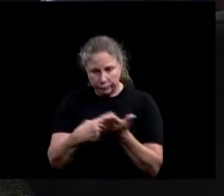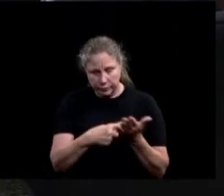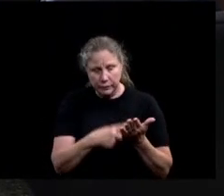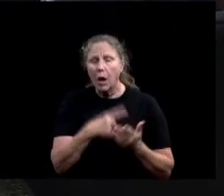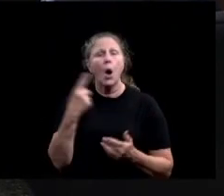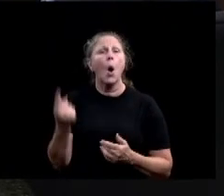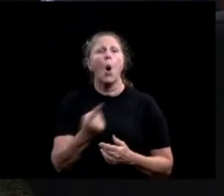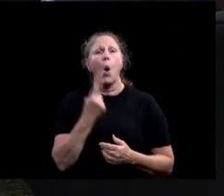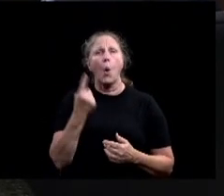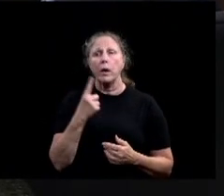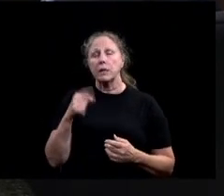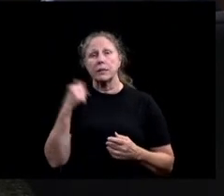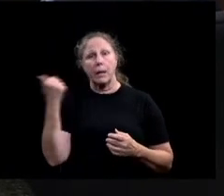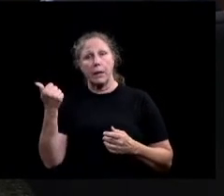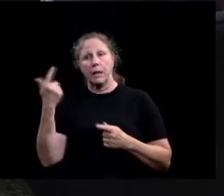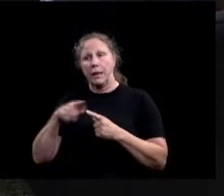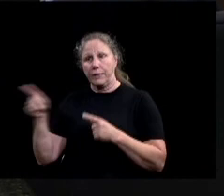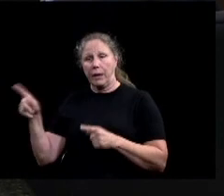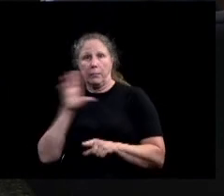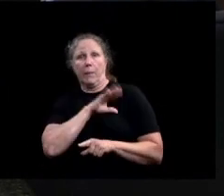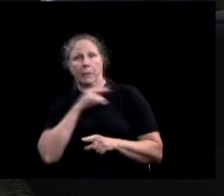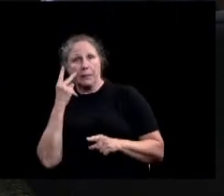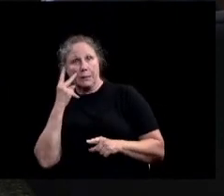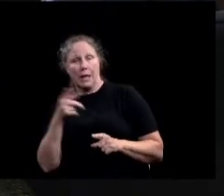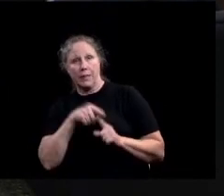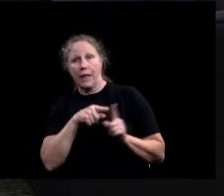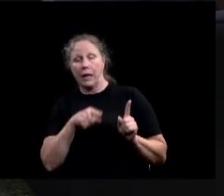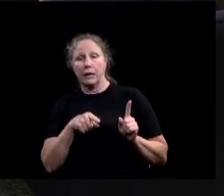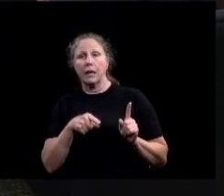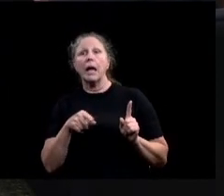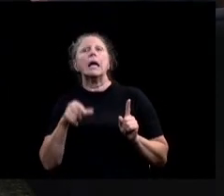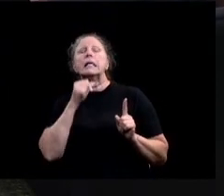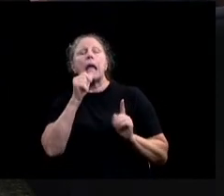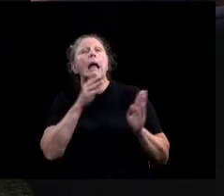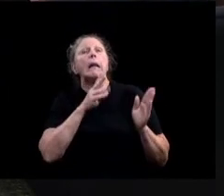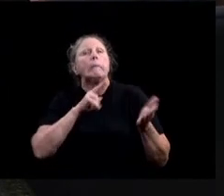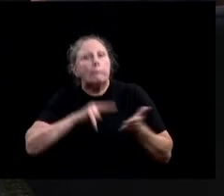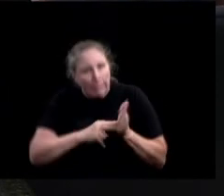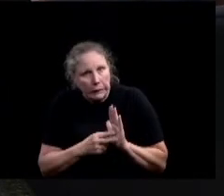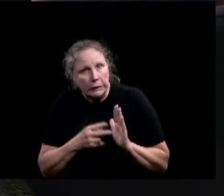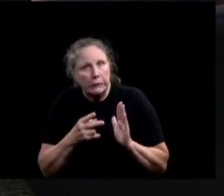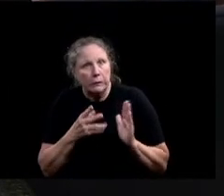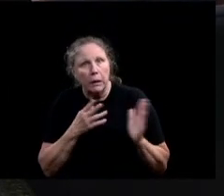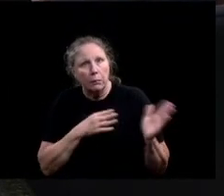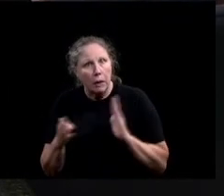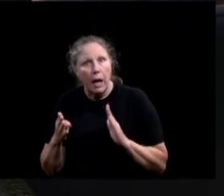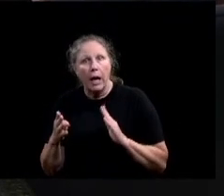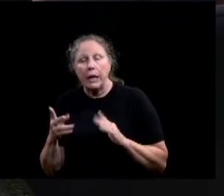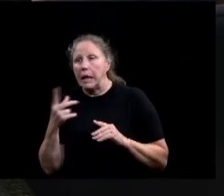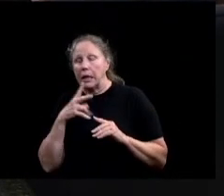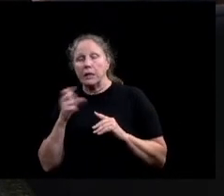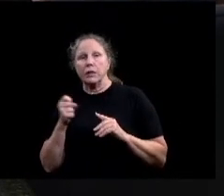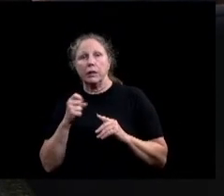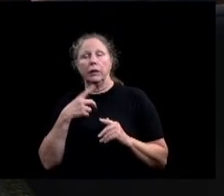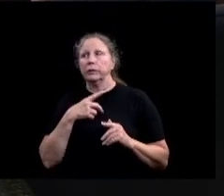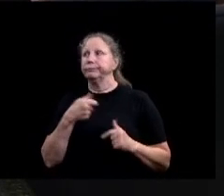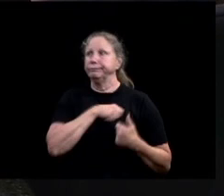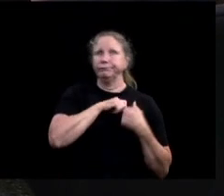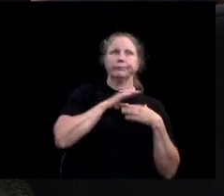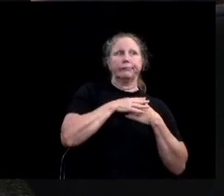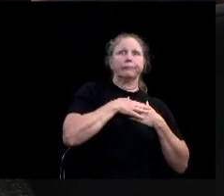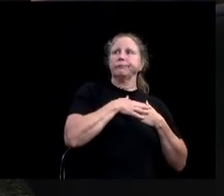could see that there was not an intention to not capture the event. They weren't trying to do it willfully, but